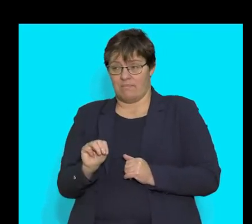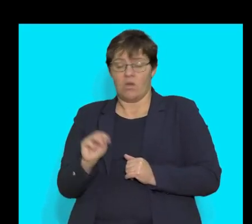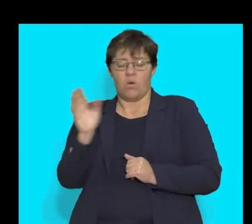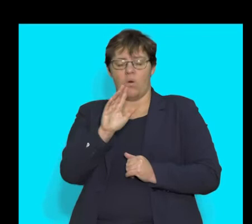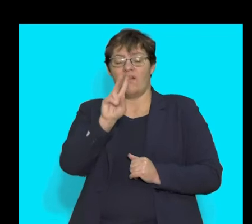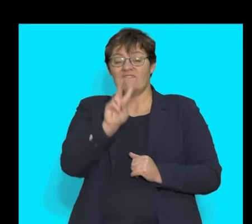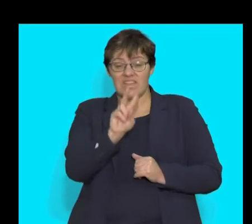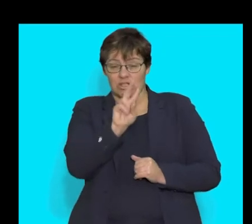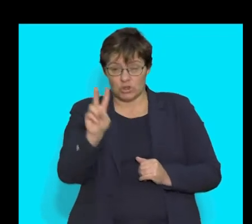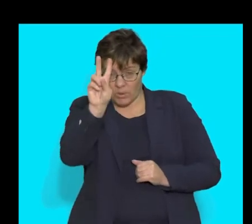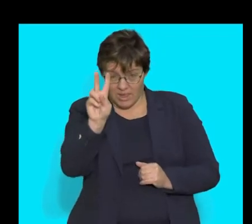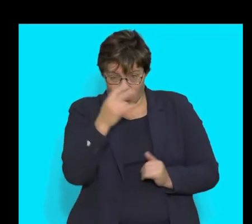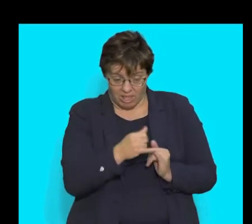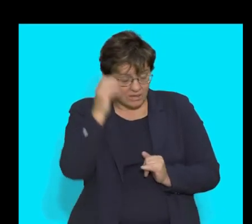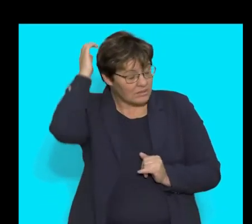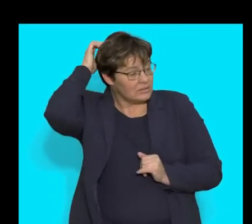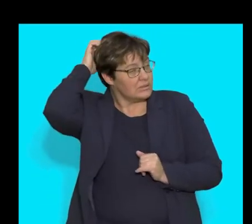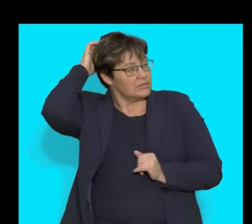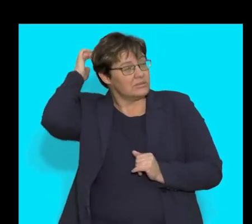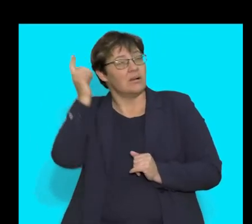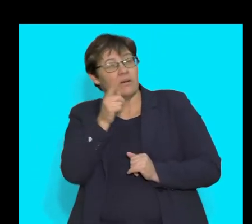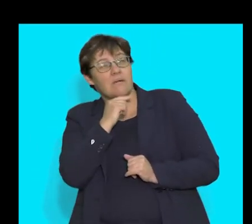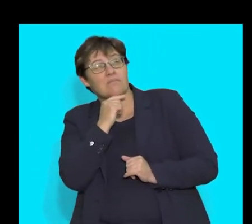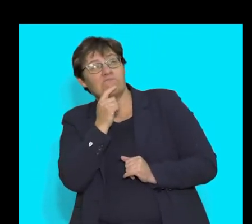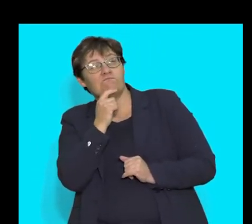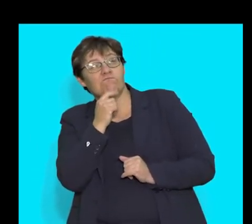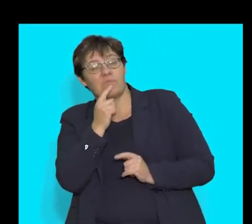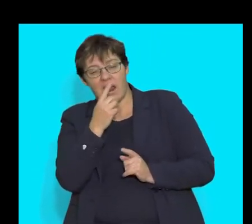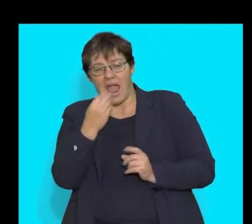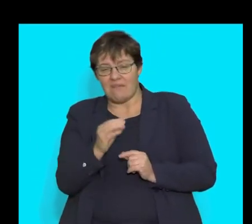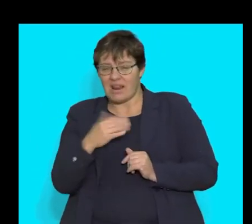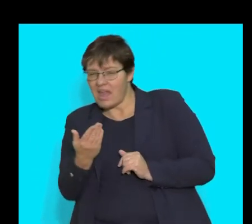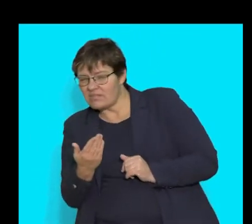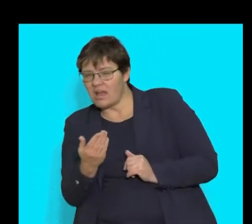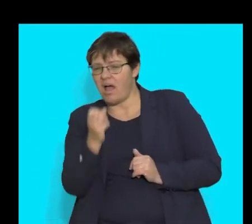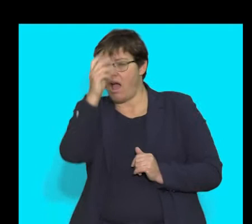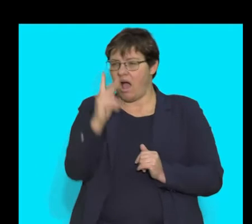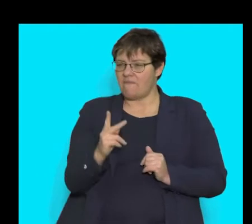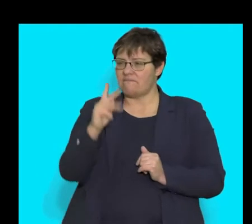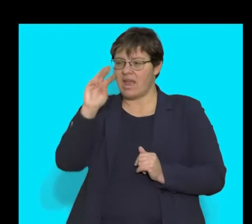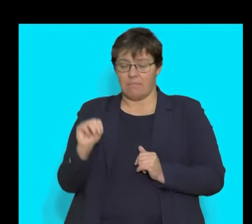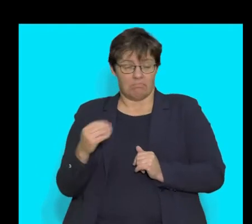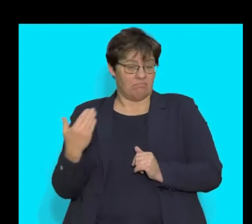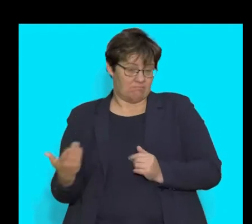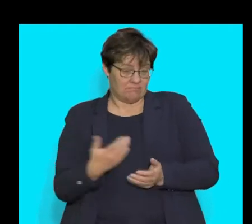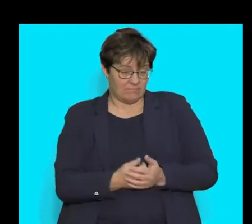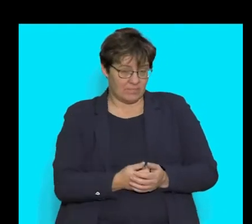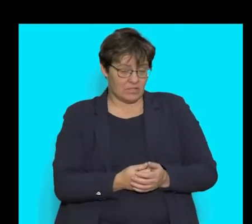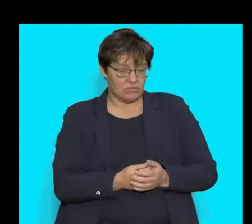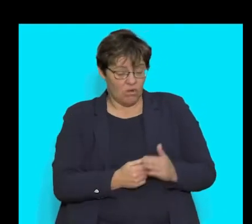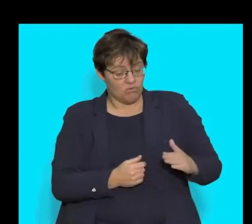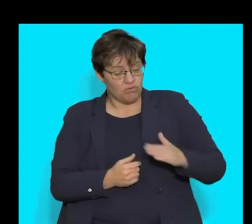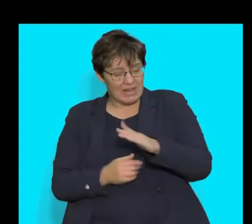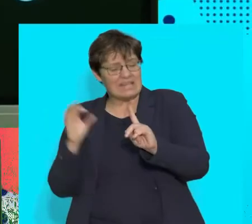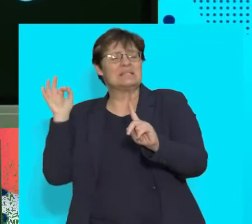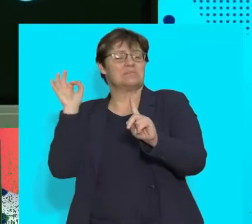over v squared, then you're left with half m on that side. So the gradient is a very particular thing, and we